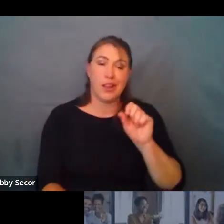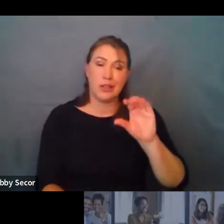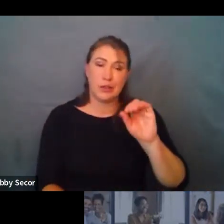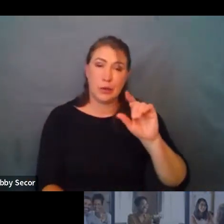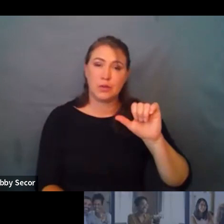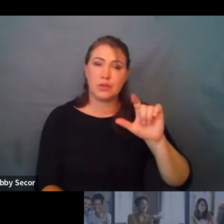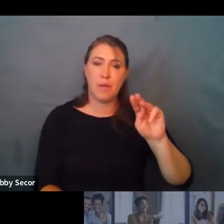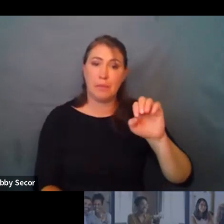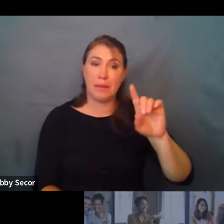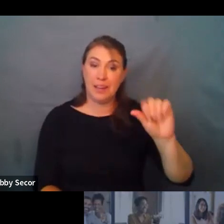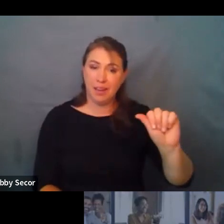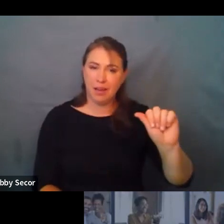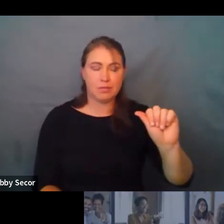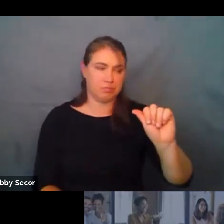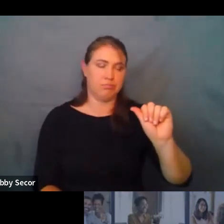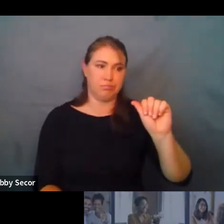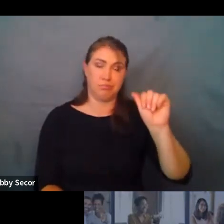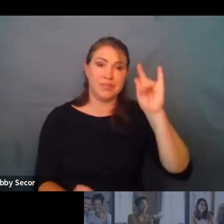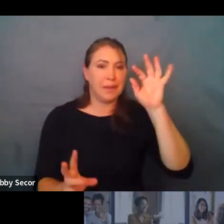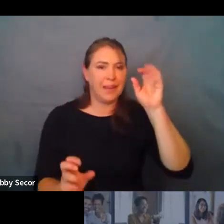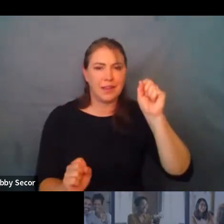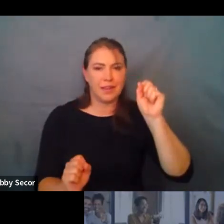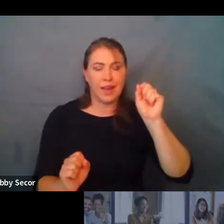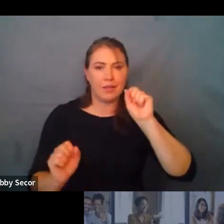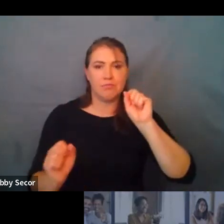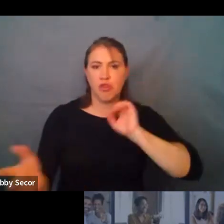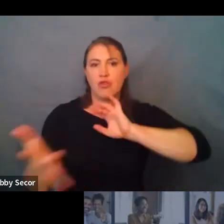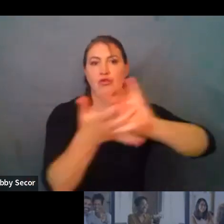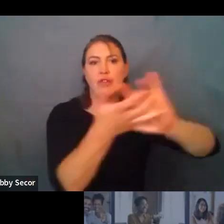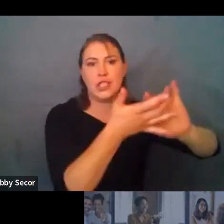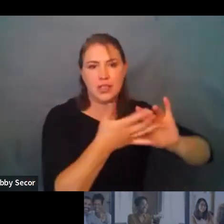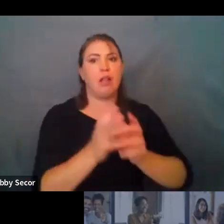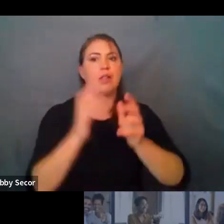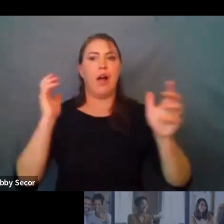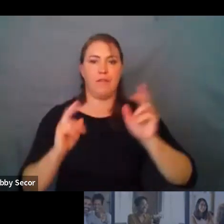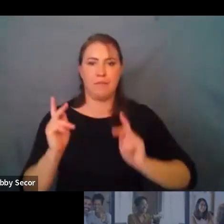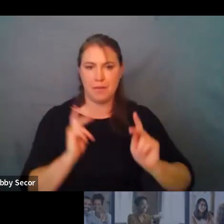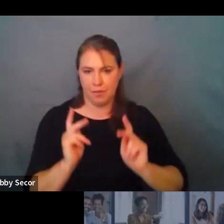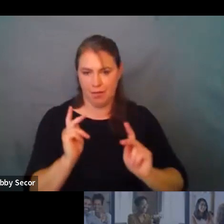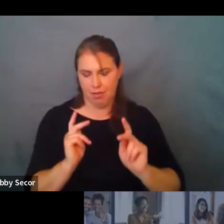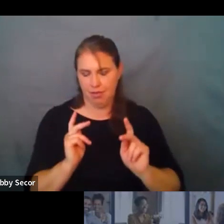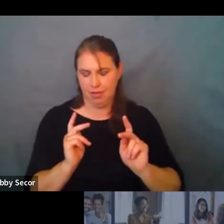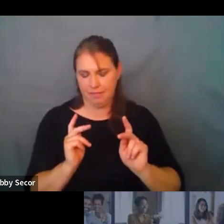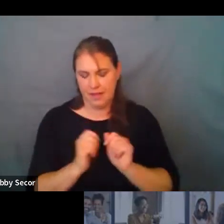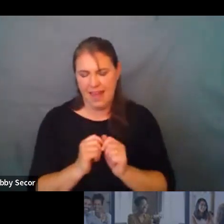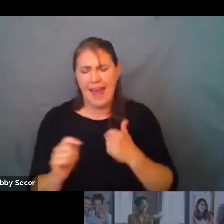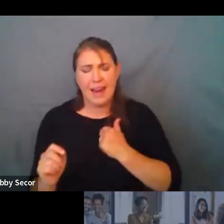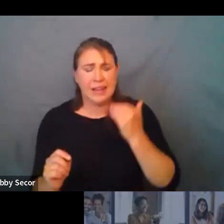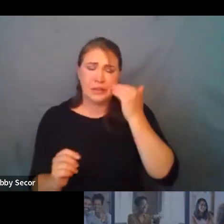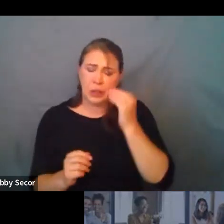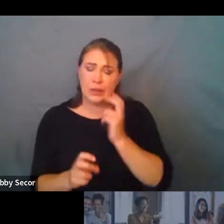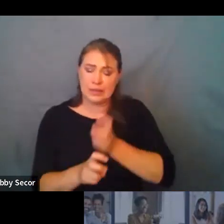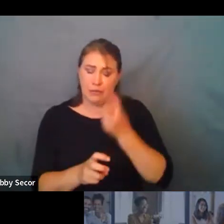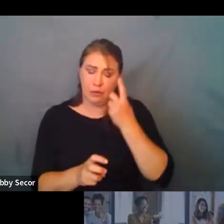really incredibly impactful. And again, another thing that can be really hard for organizations to pull time away